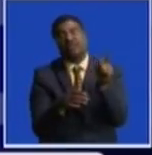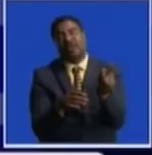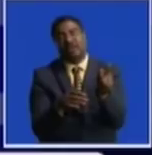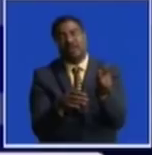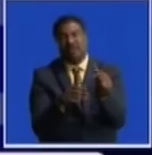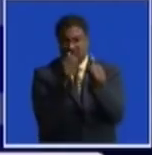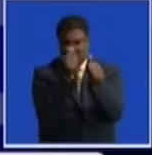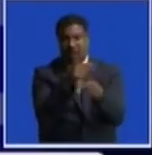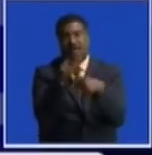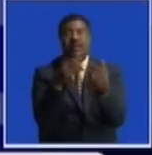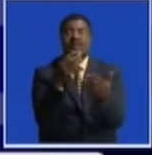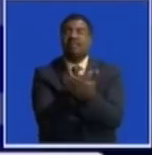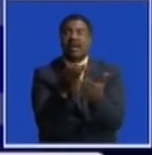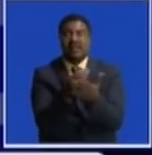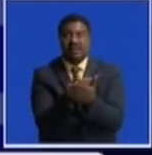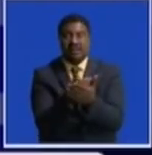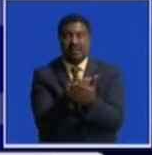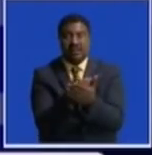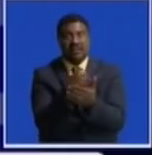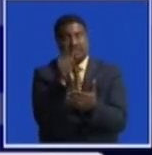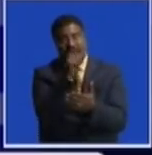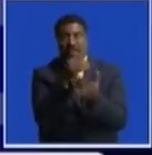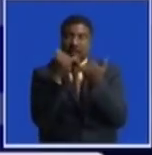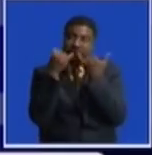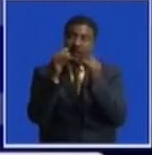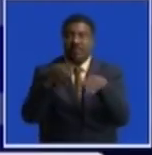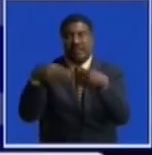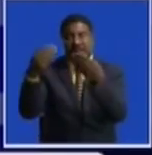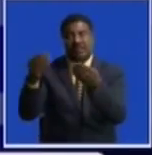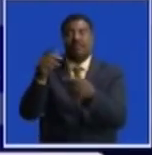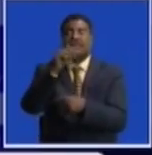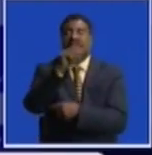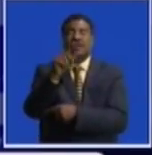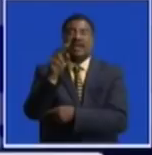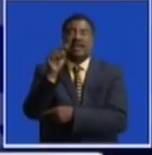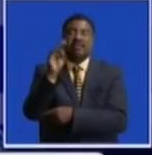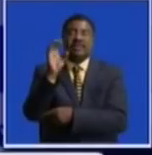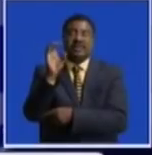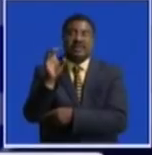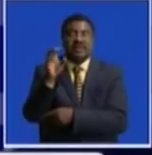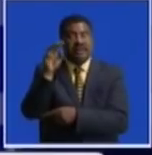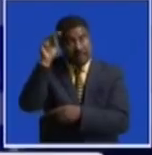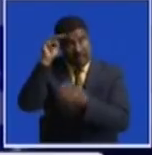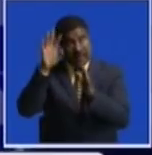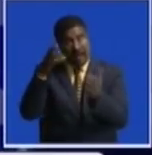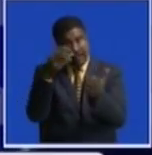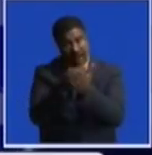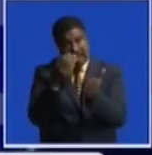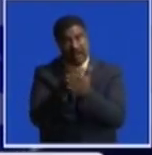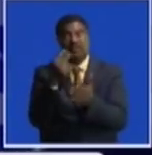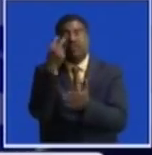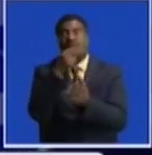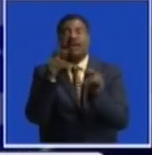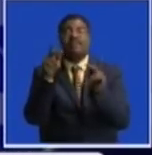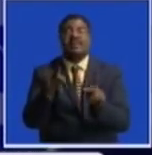matters. This is contained in a statement made available to ZNBC News today by Minister of Finance spokesperson Chileshe